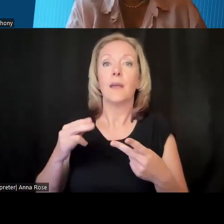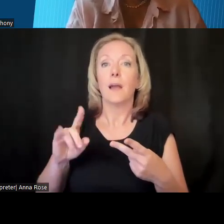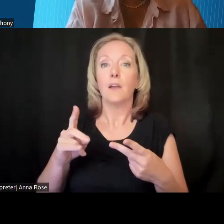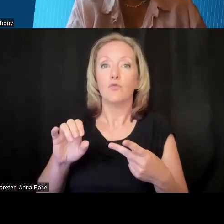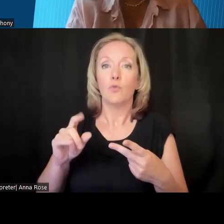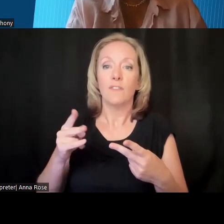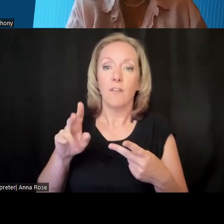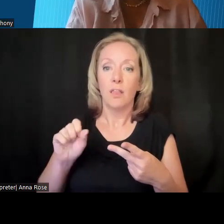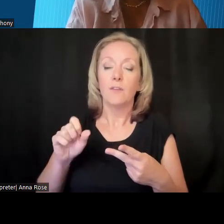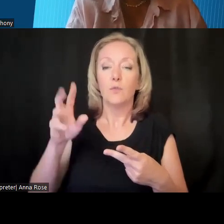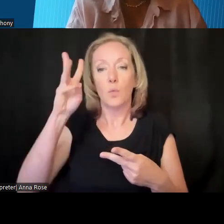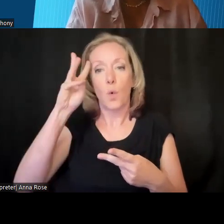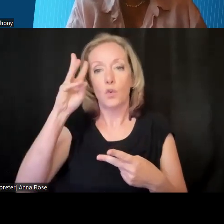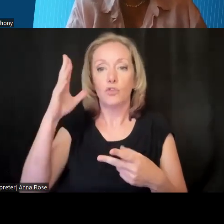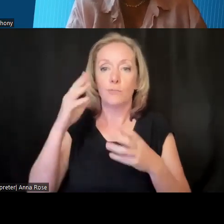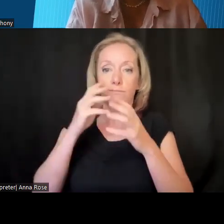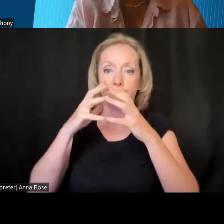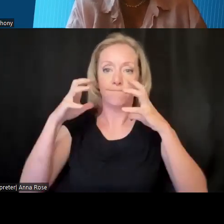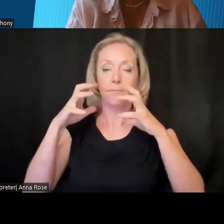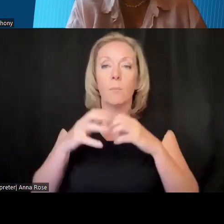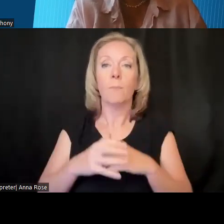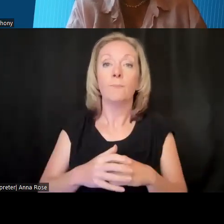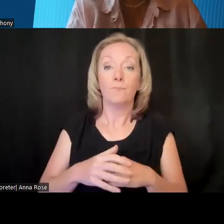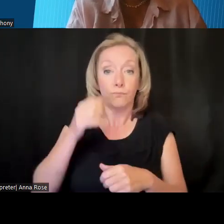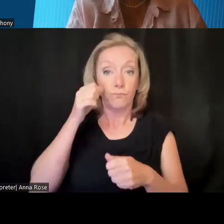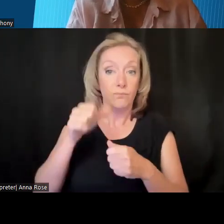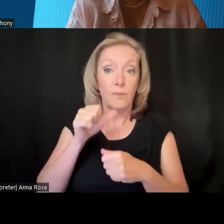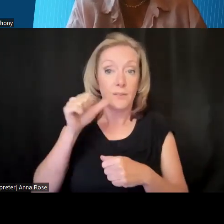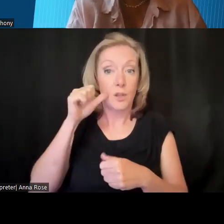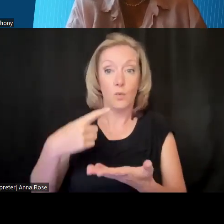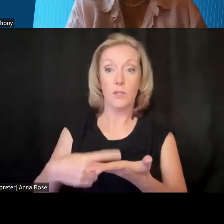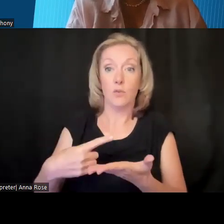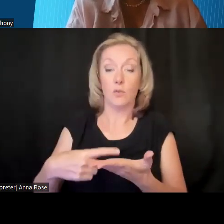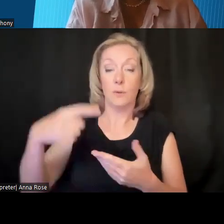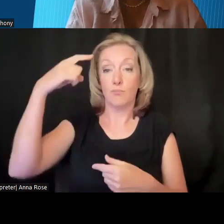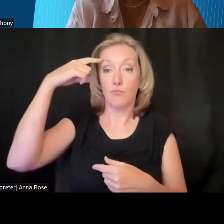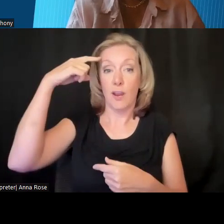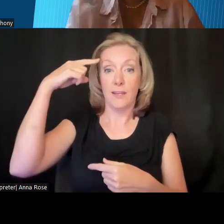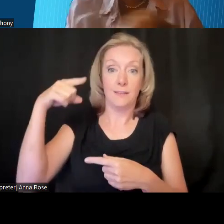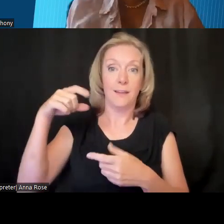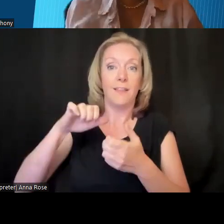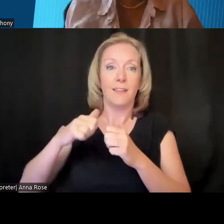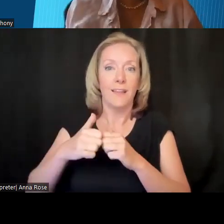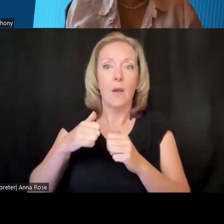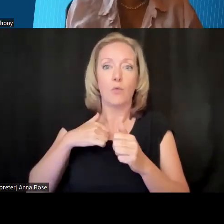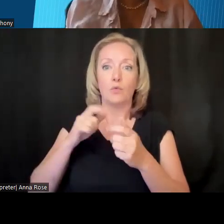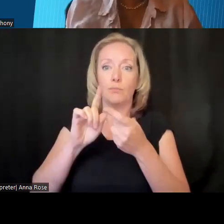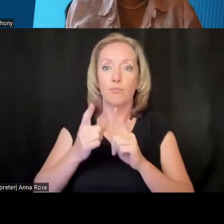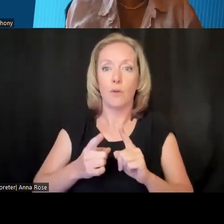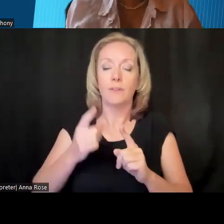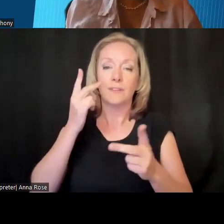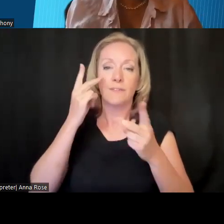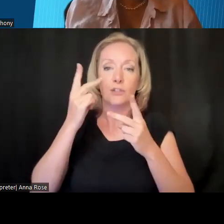with the brain. Bottom line is, remember yesterday we talked about the brain ultimately is how we see and how we hear.